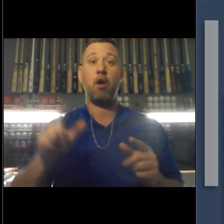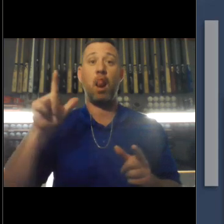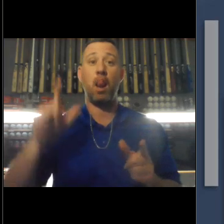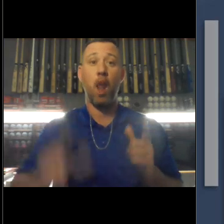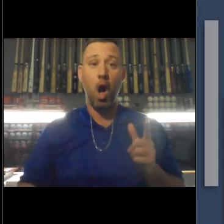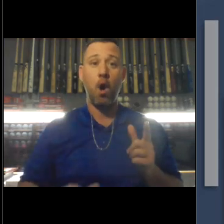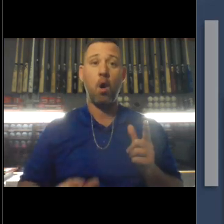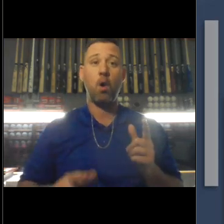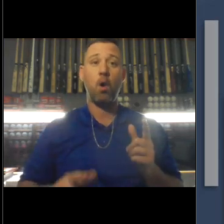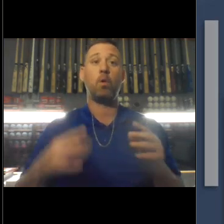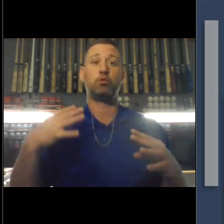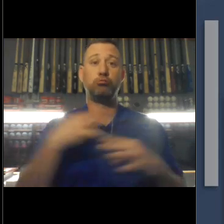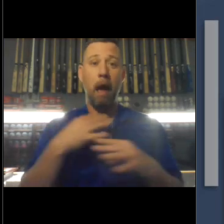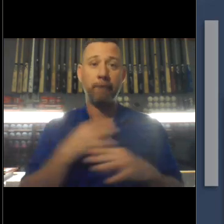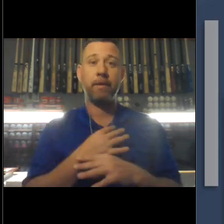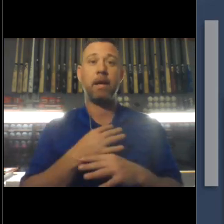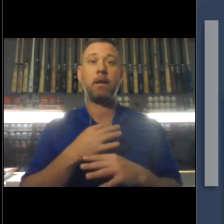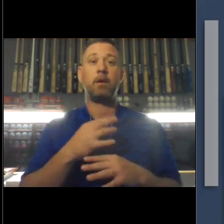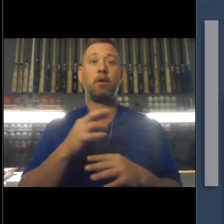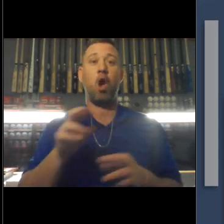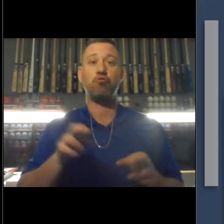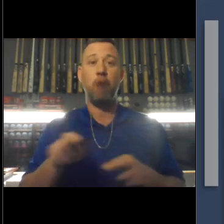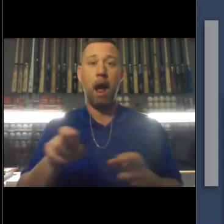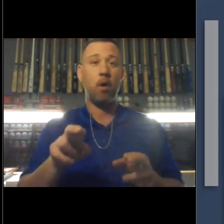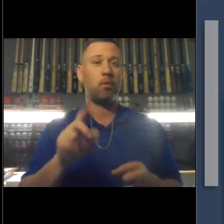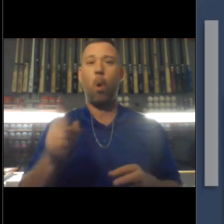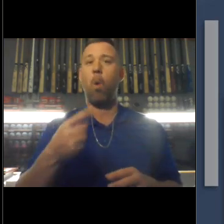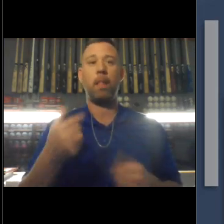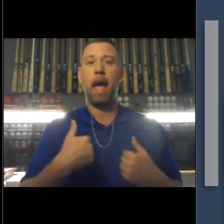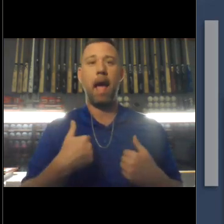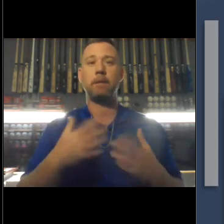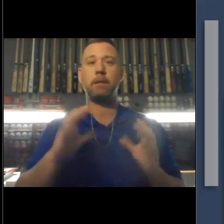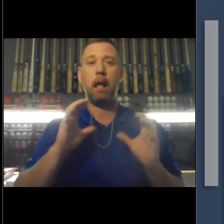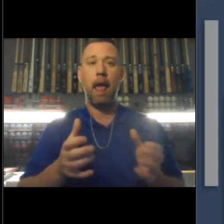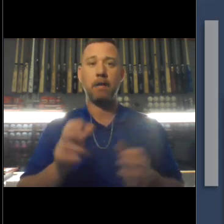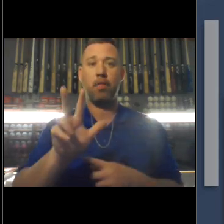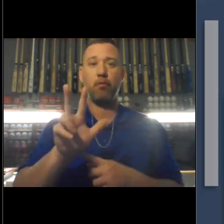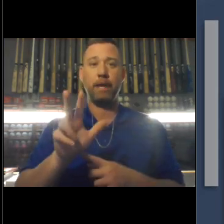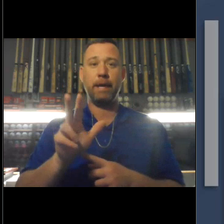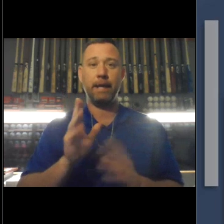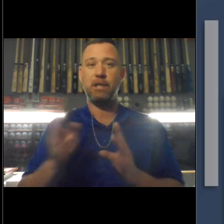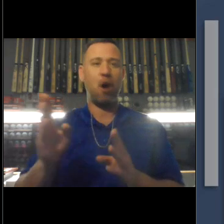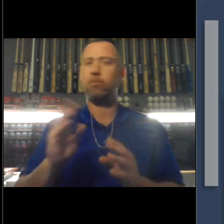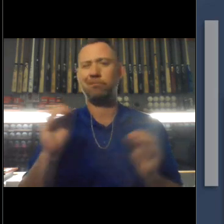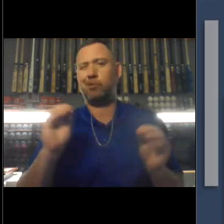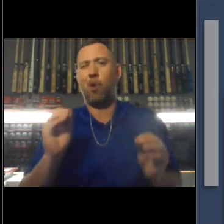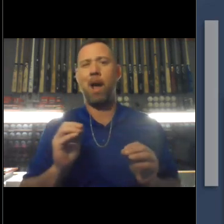trafficked route, which only has a class 3 Shero because nobody's on it.